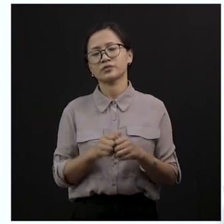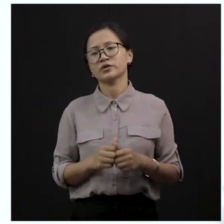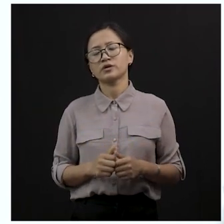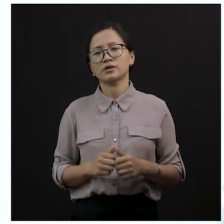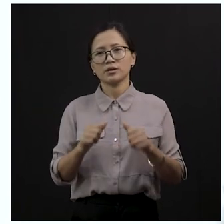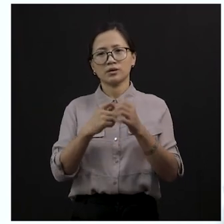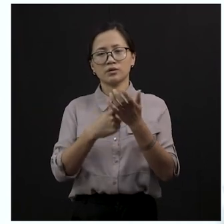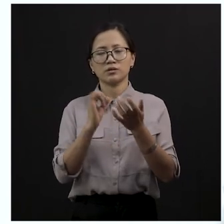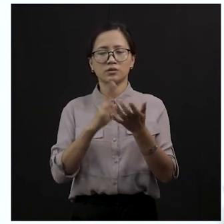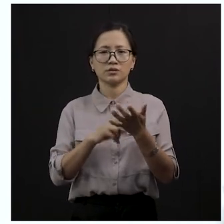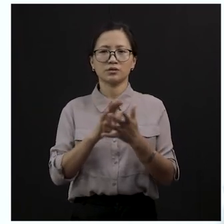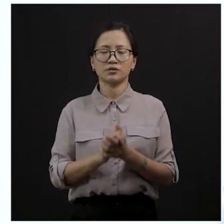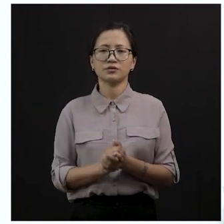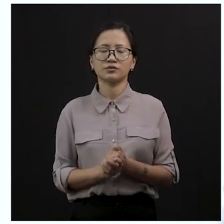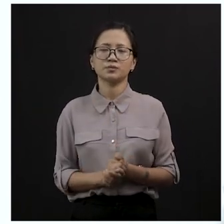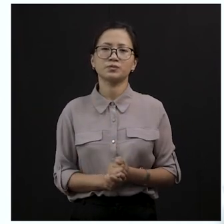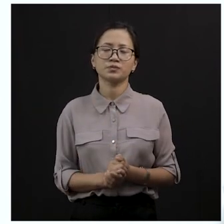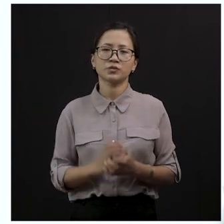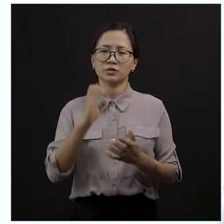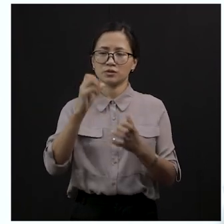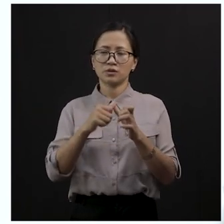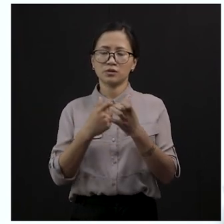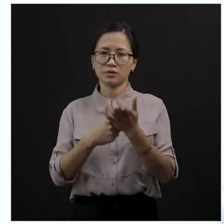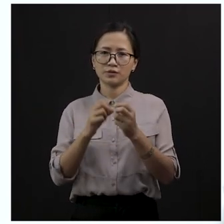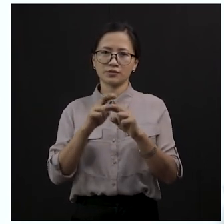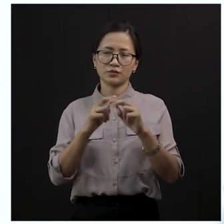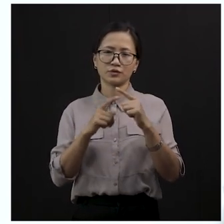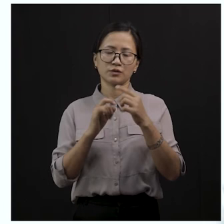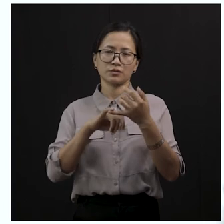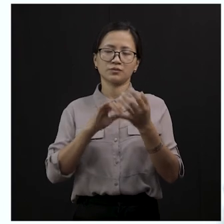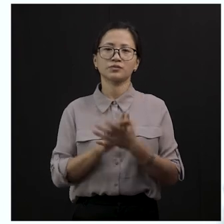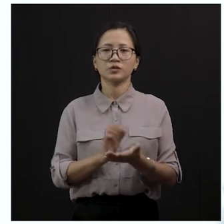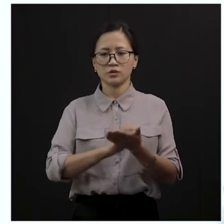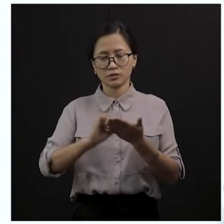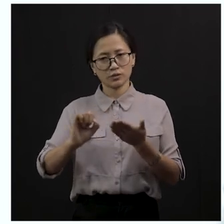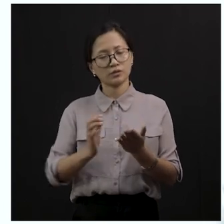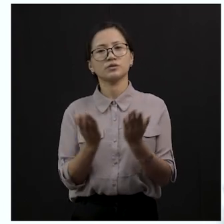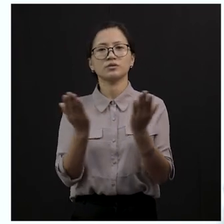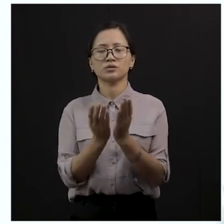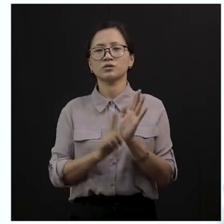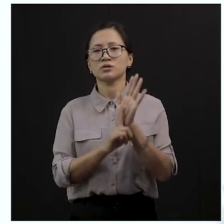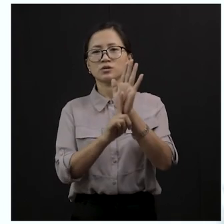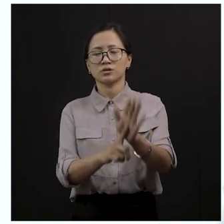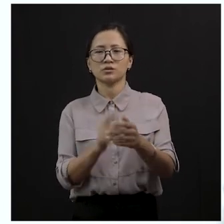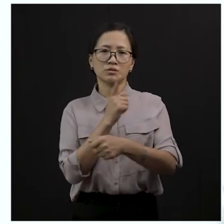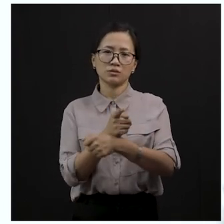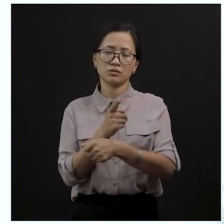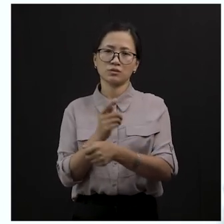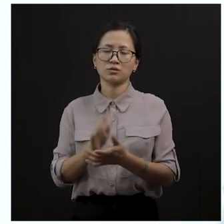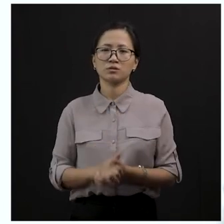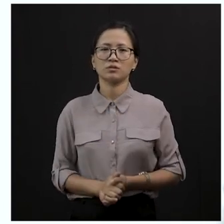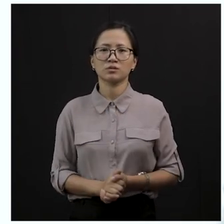aircrafts, okay? There are many things now, so try to find out that and write it down in your copy and show it to your teacher,